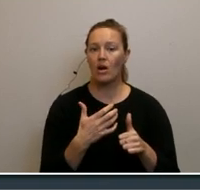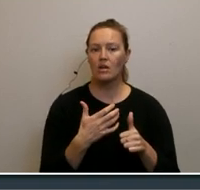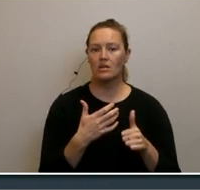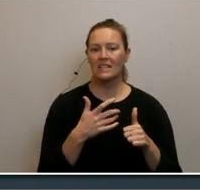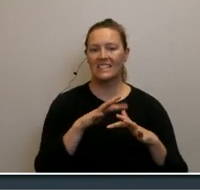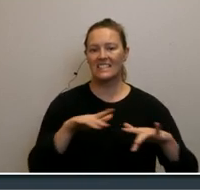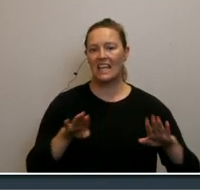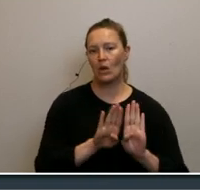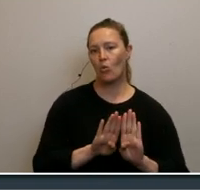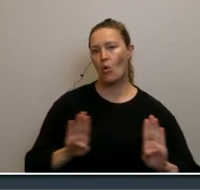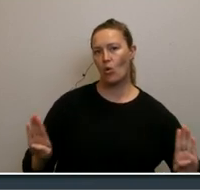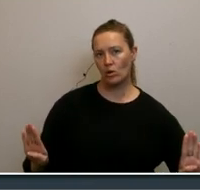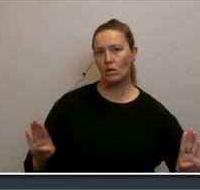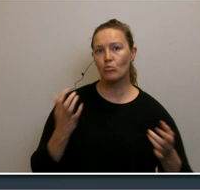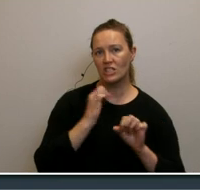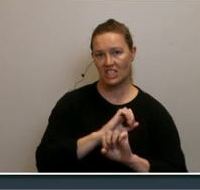seawall protection